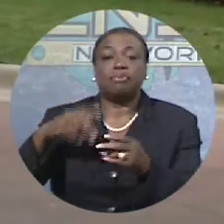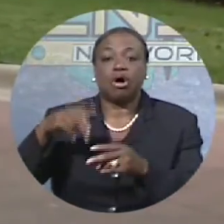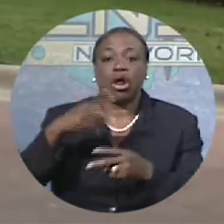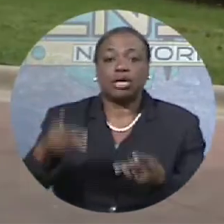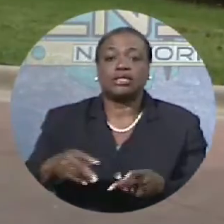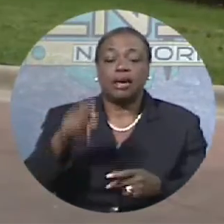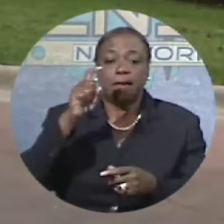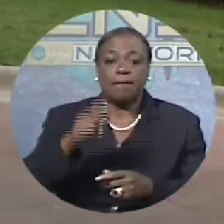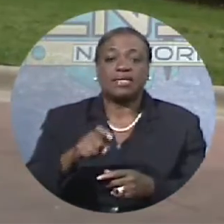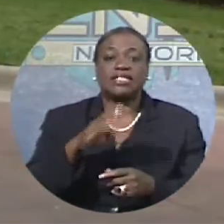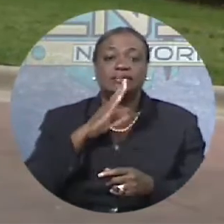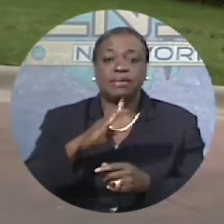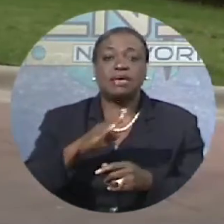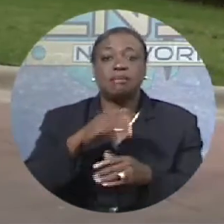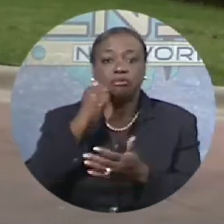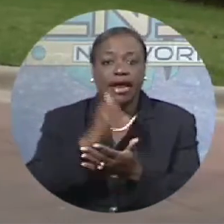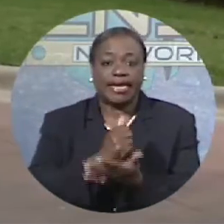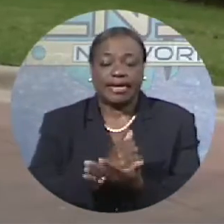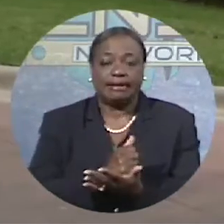must be established in key areas.